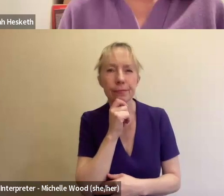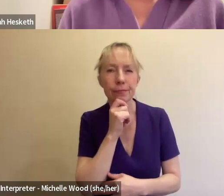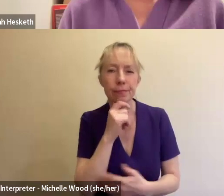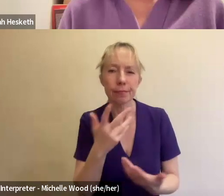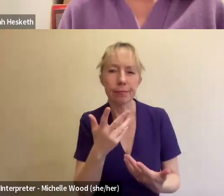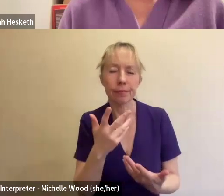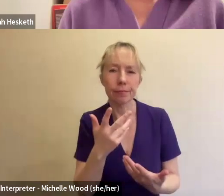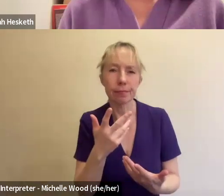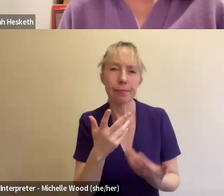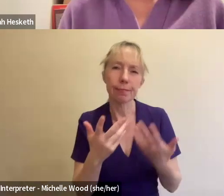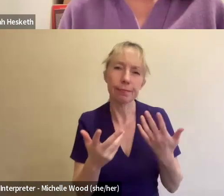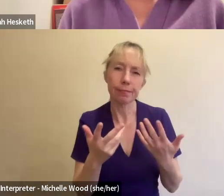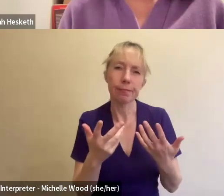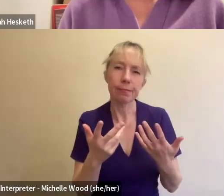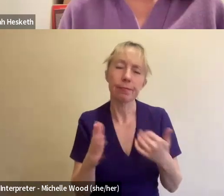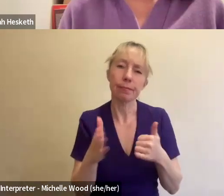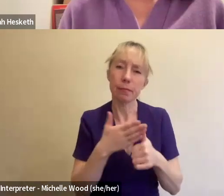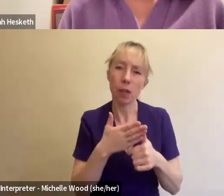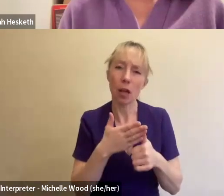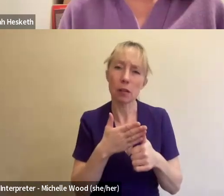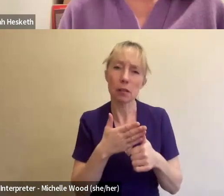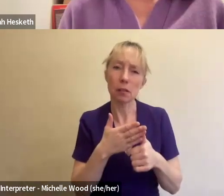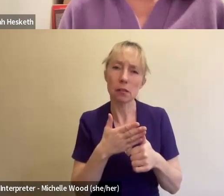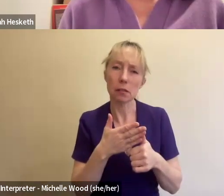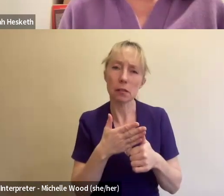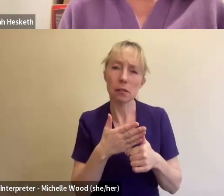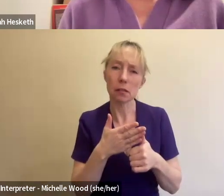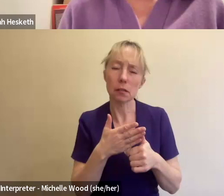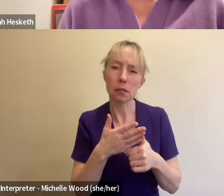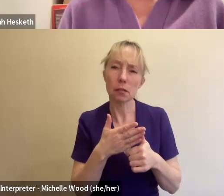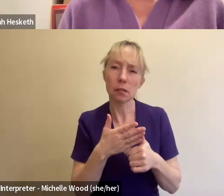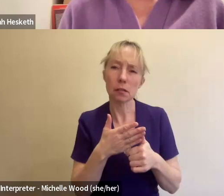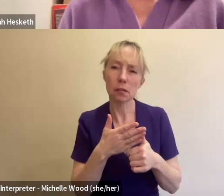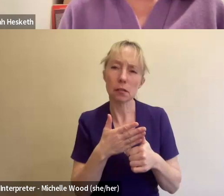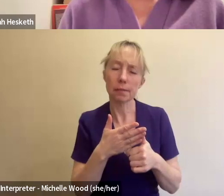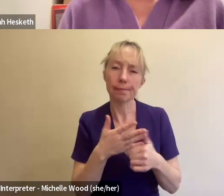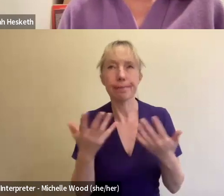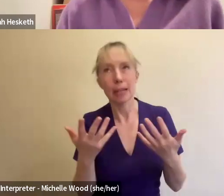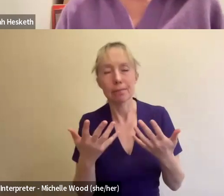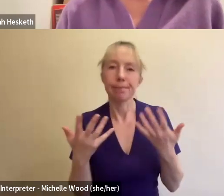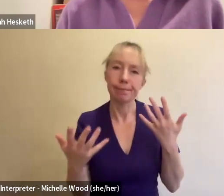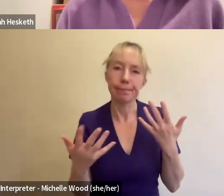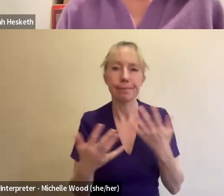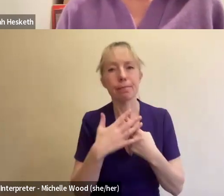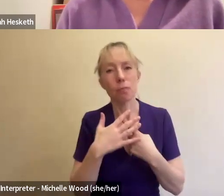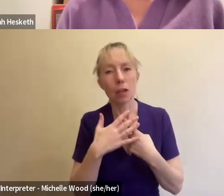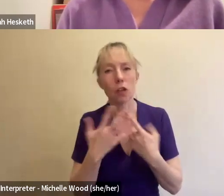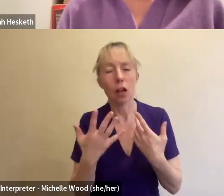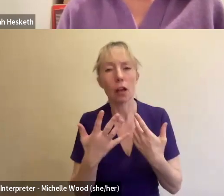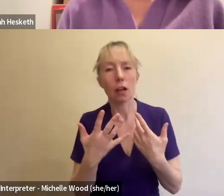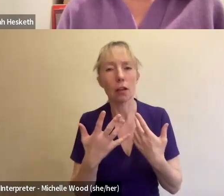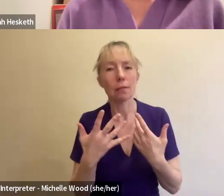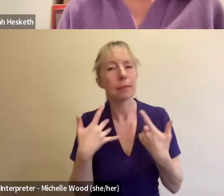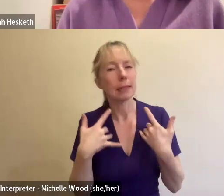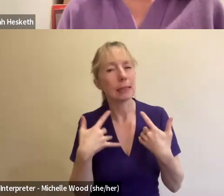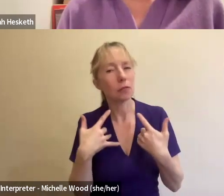Well, first things off, like I wouldn't. Well, yeah, pressure. It's interesting answering